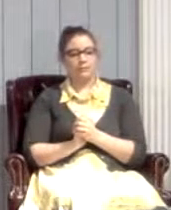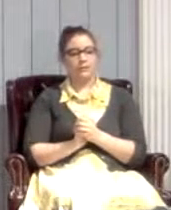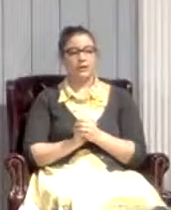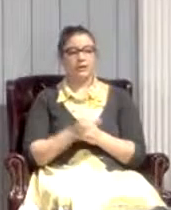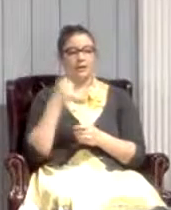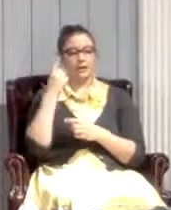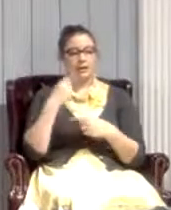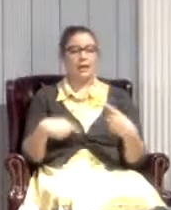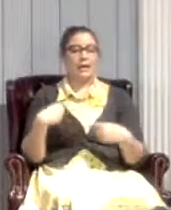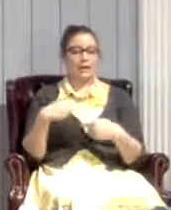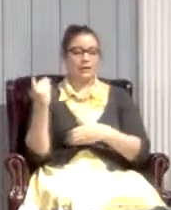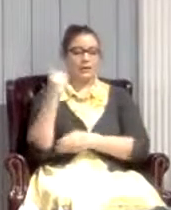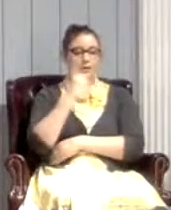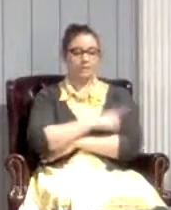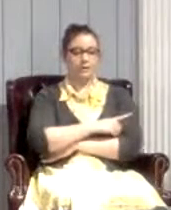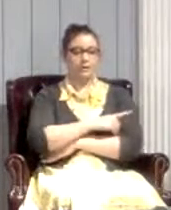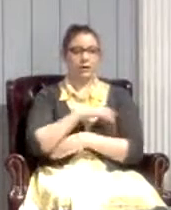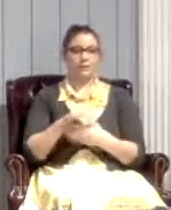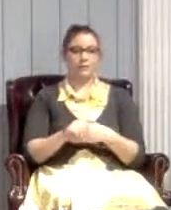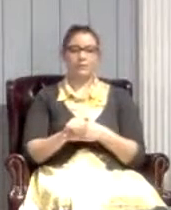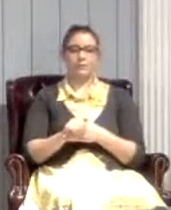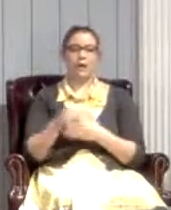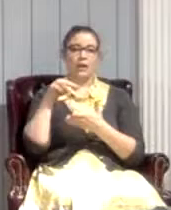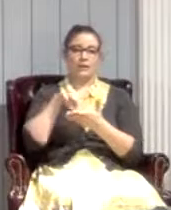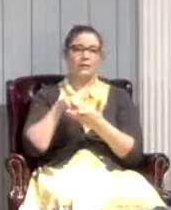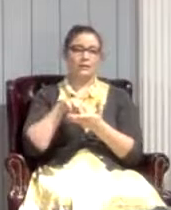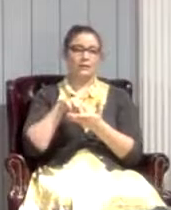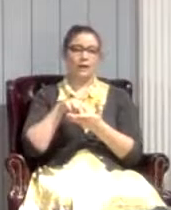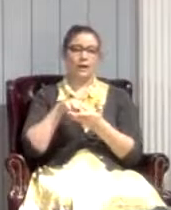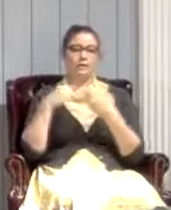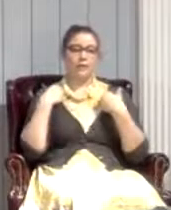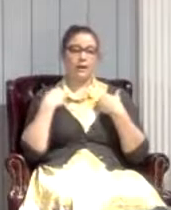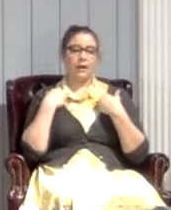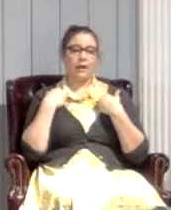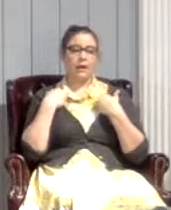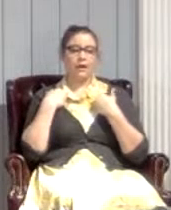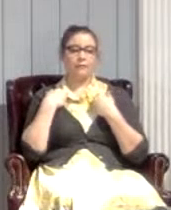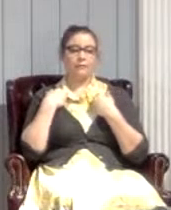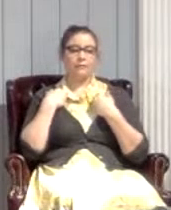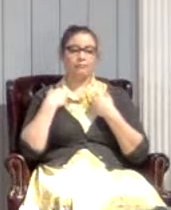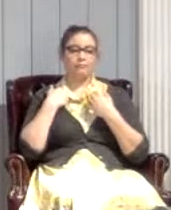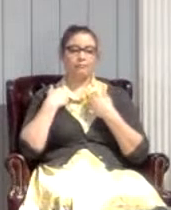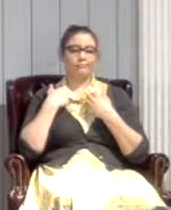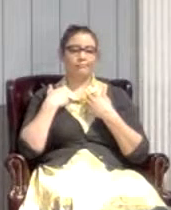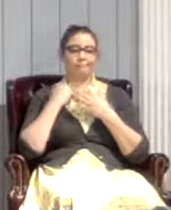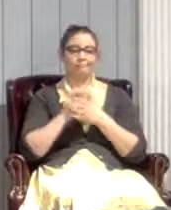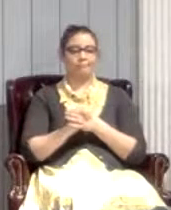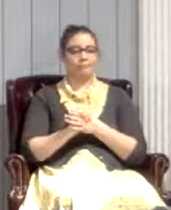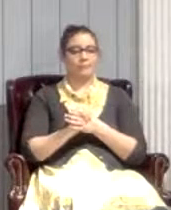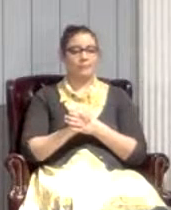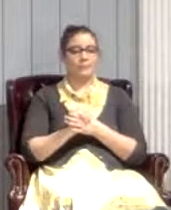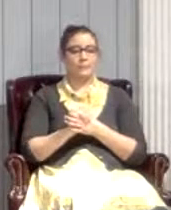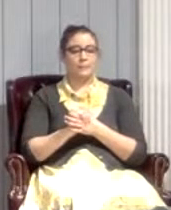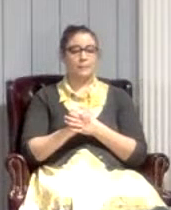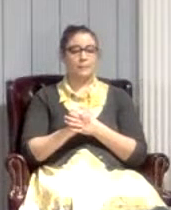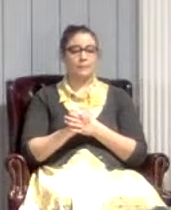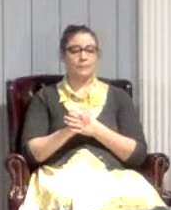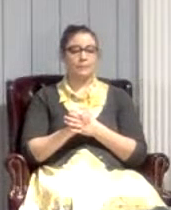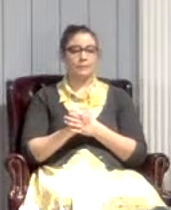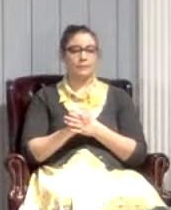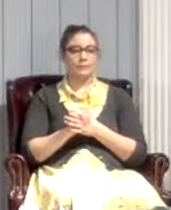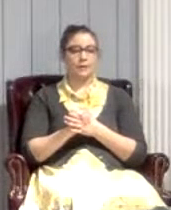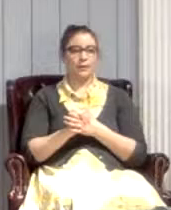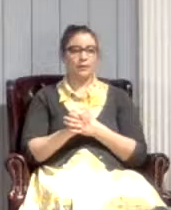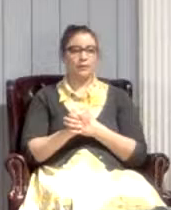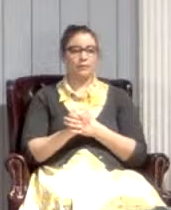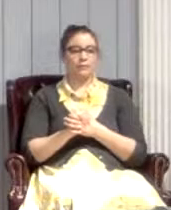stand. Stand, therefore, having your loins girt about with truth, and having on the breastplate of righteousness, and your feet shod with the preparation of the gospel of